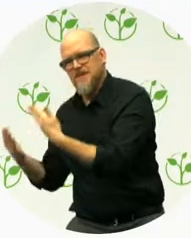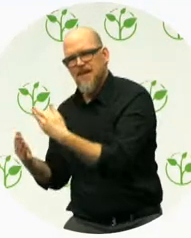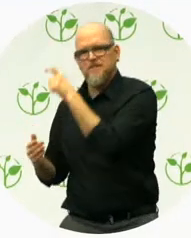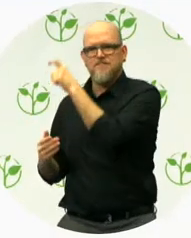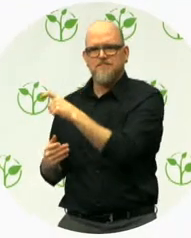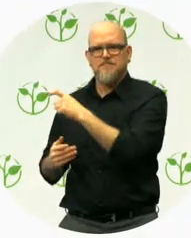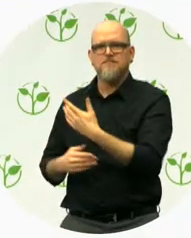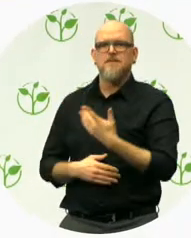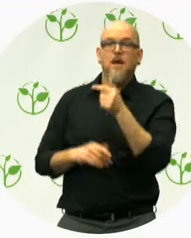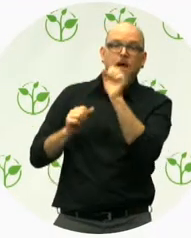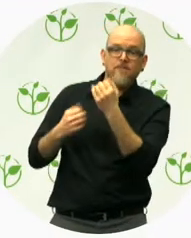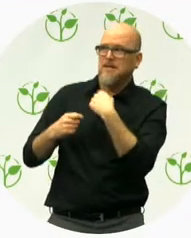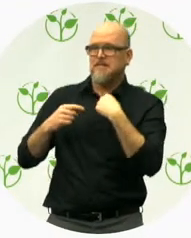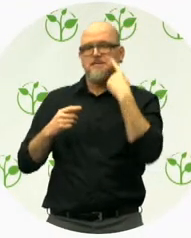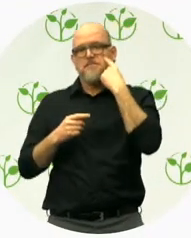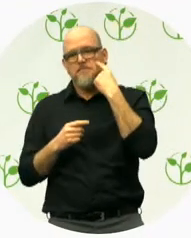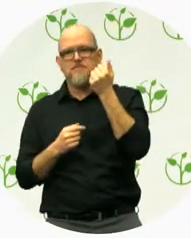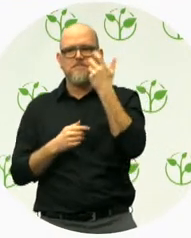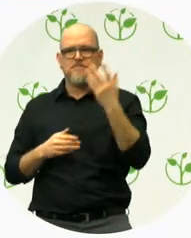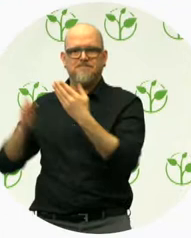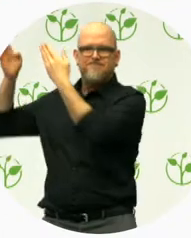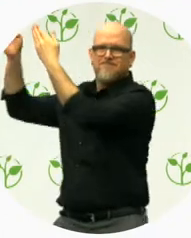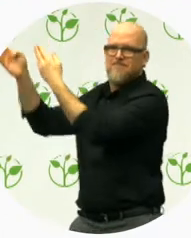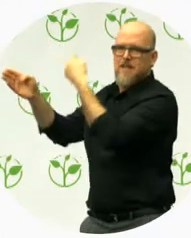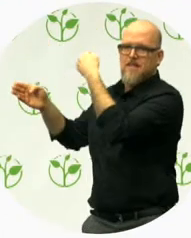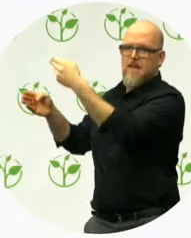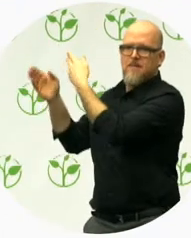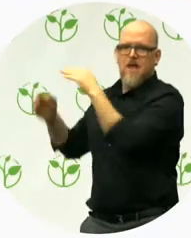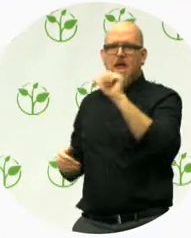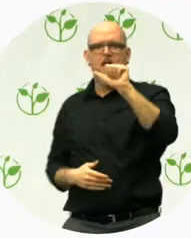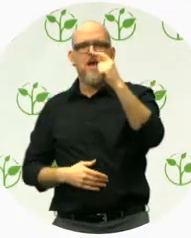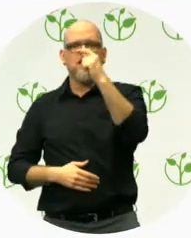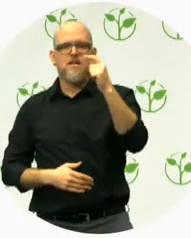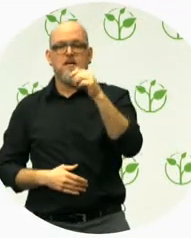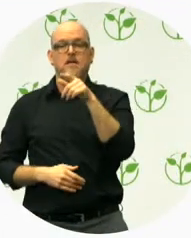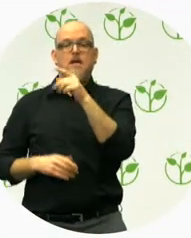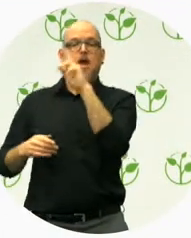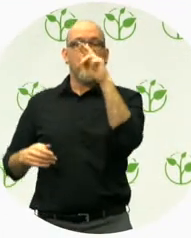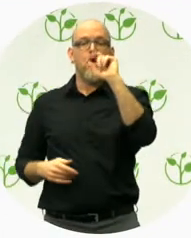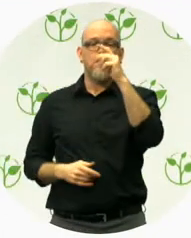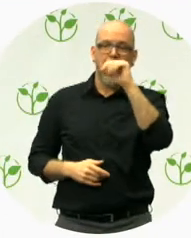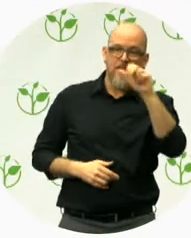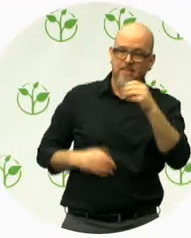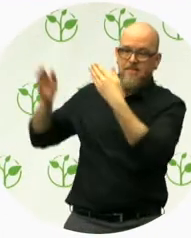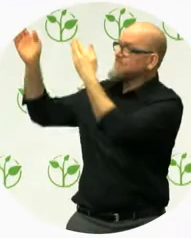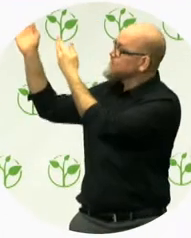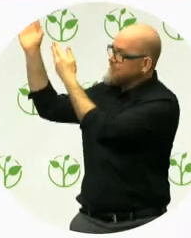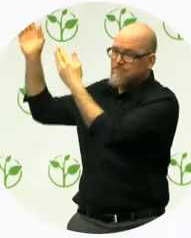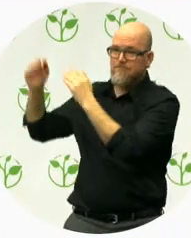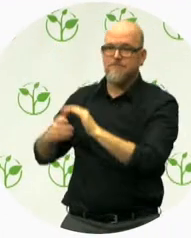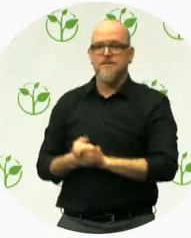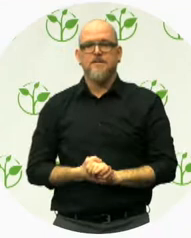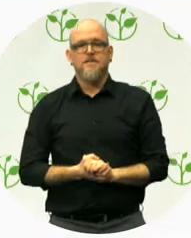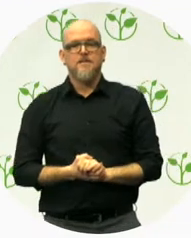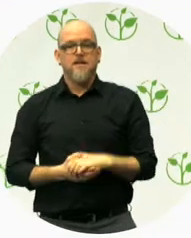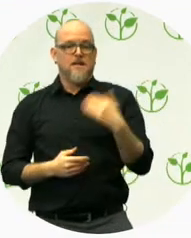for Netta Rotman from Israel, who tragically died over the weekend, and